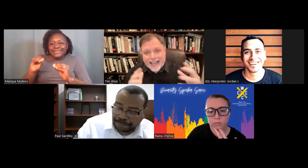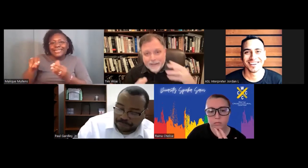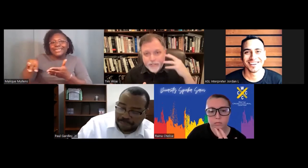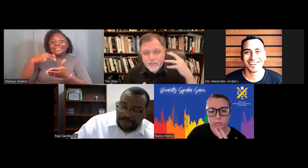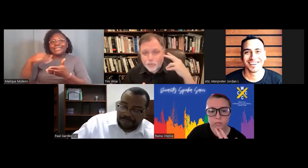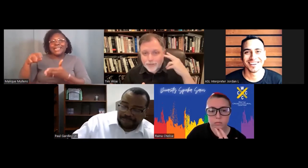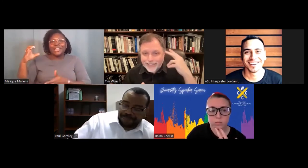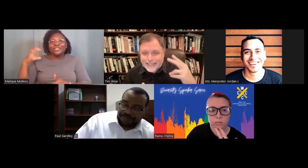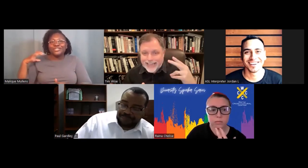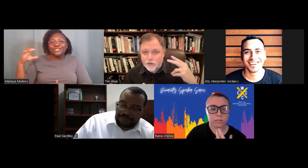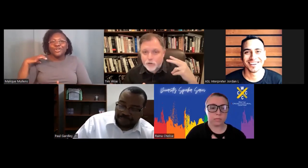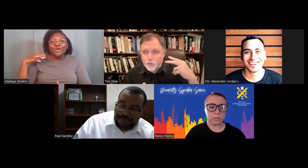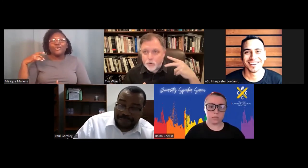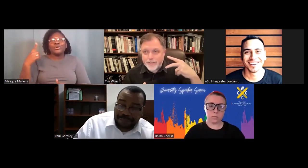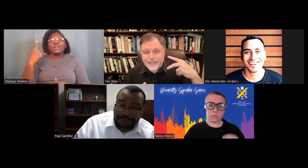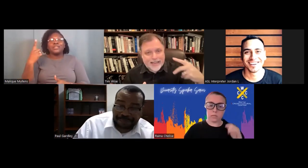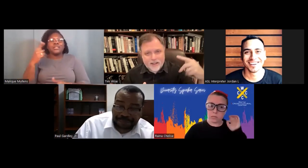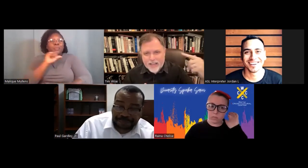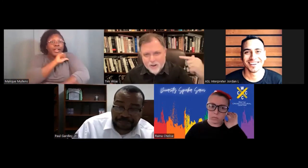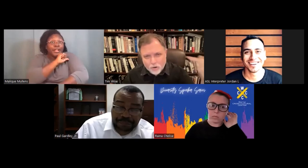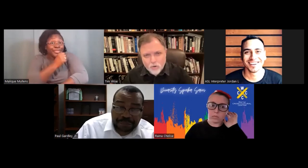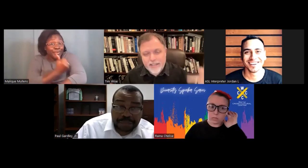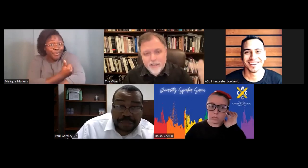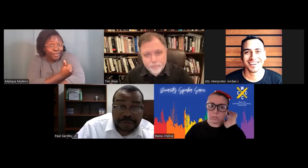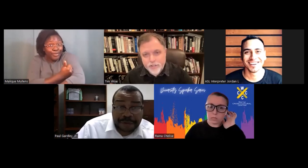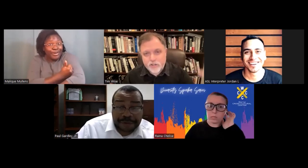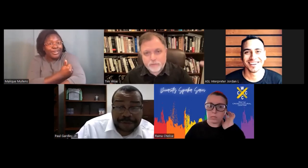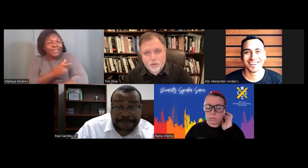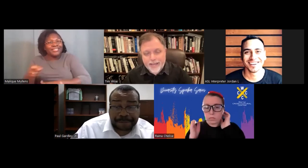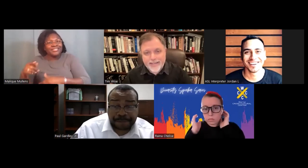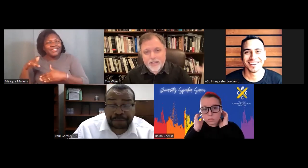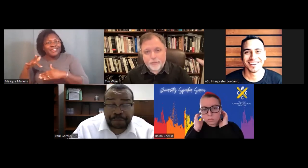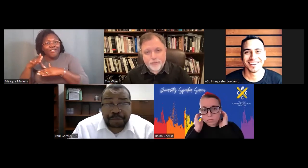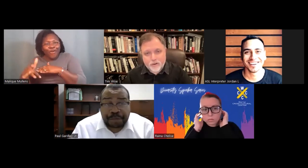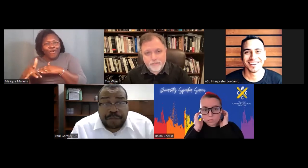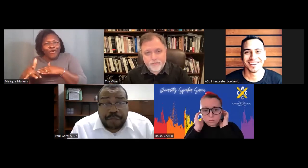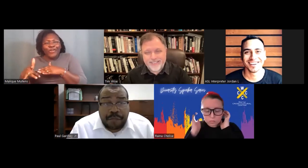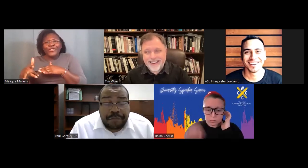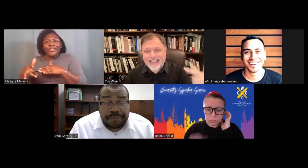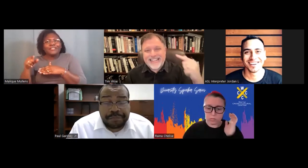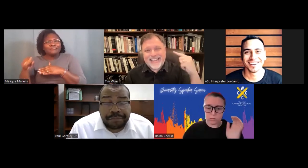coach, having someone like that who is at a early impressionable age, an